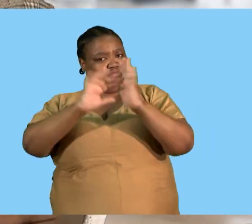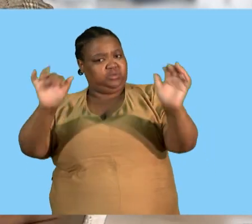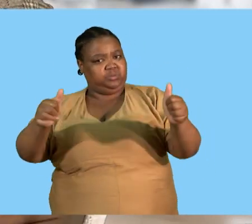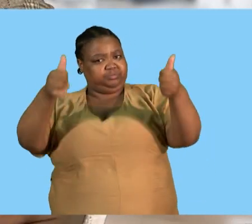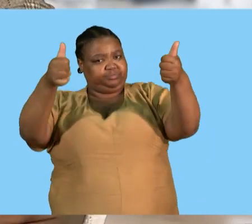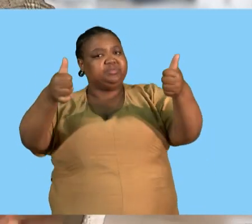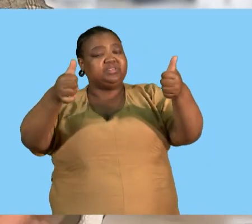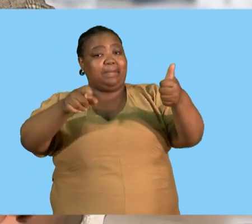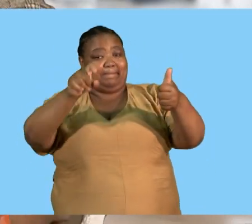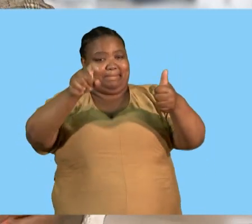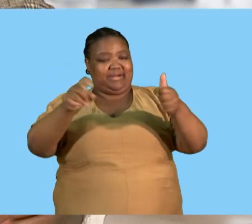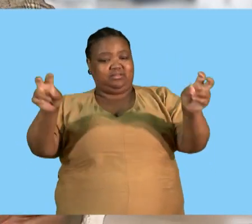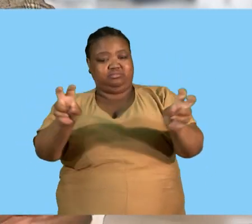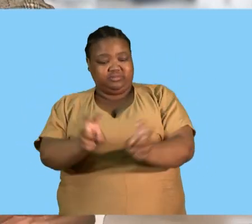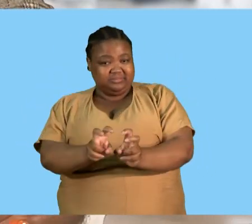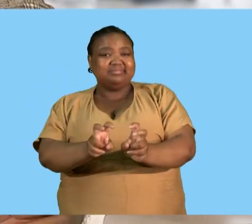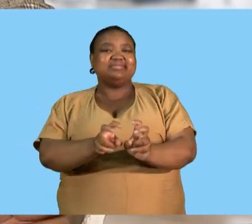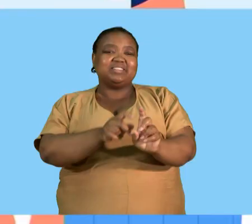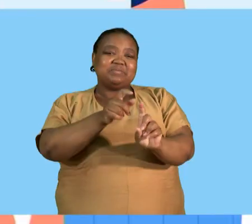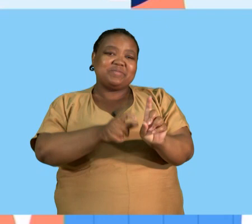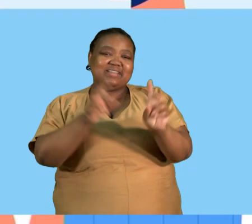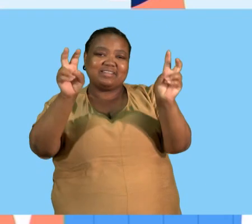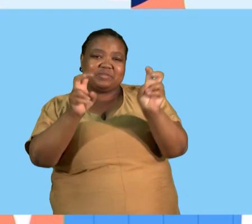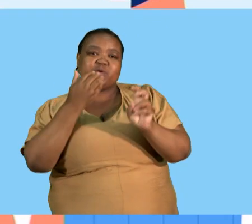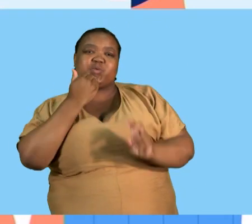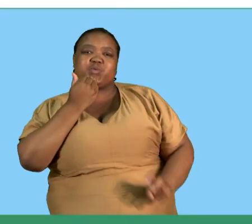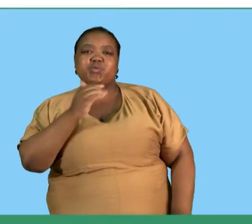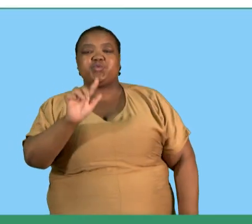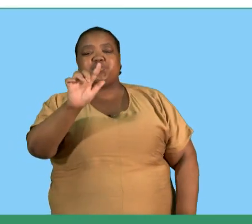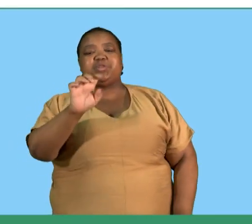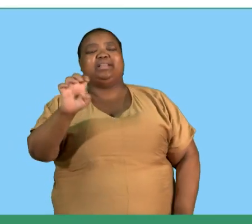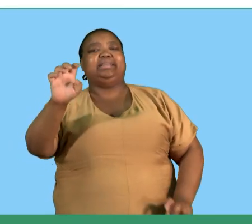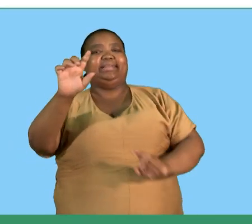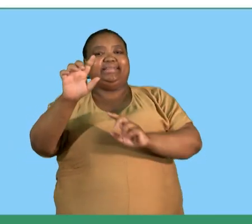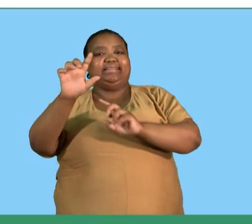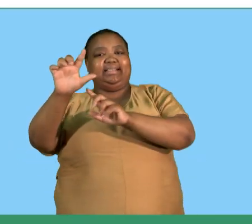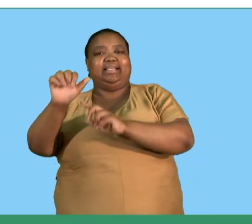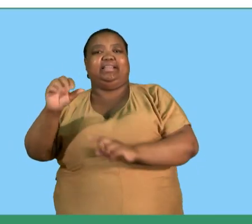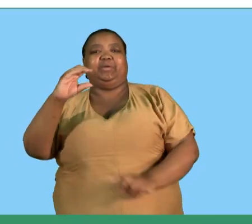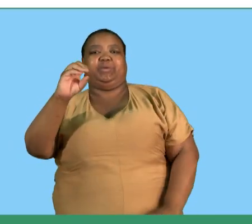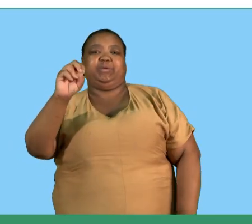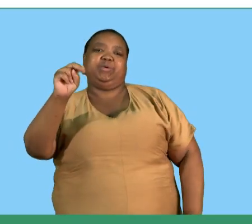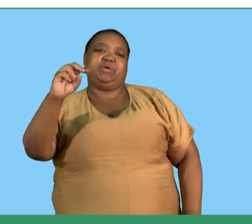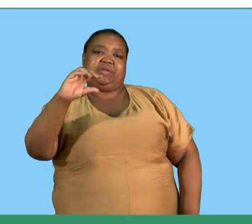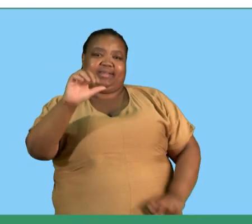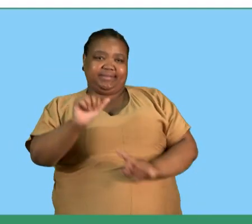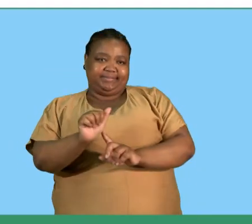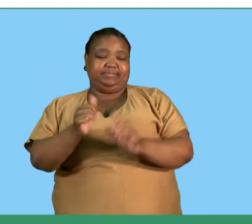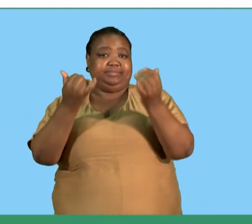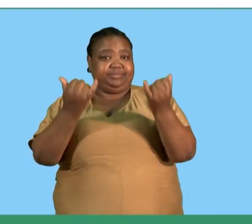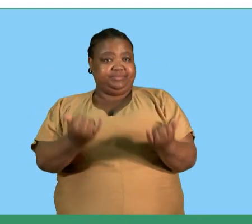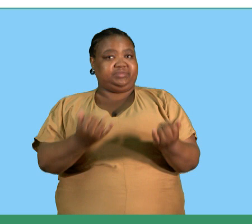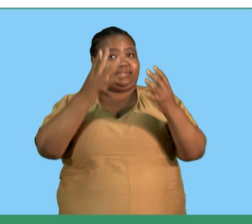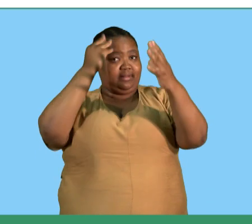Right, so we go, this is by Lee Lakoka, by the way. We go to our lesson objectives. Our